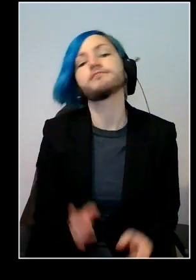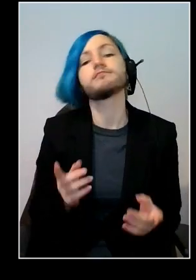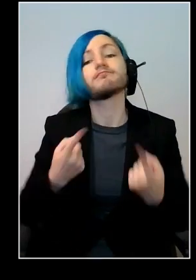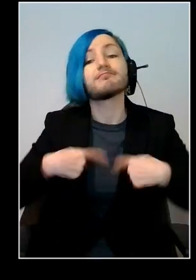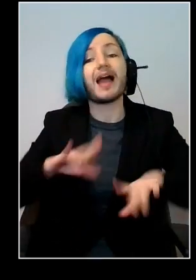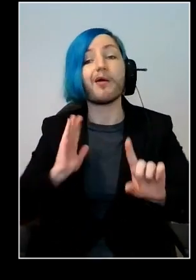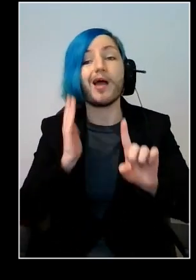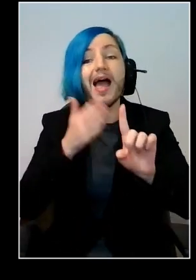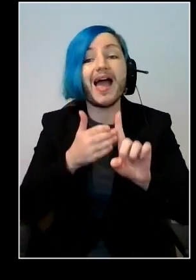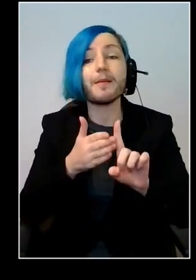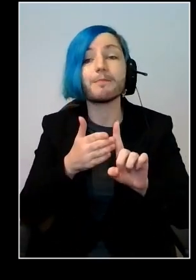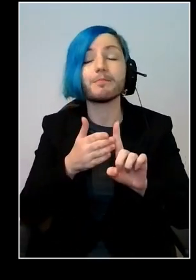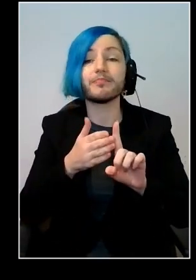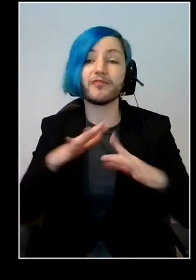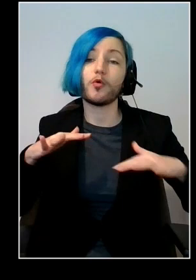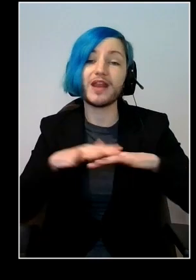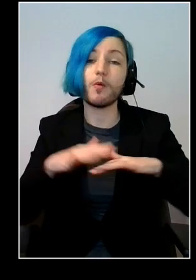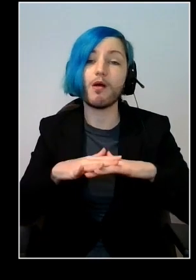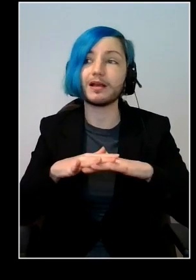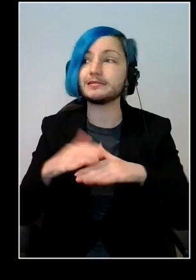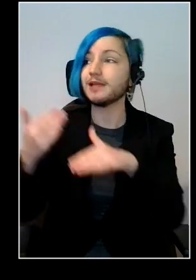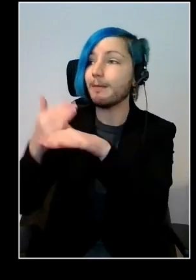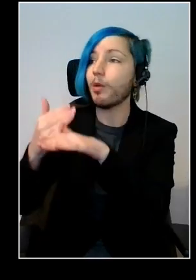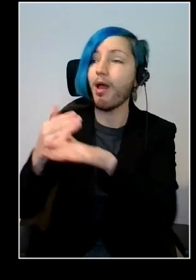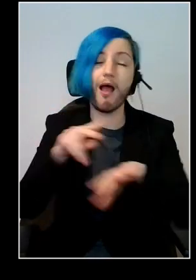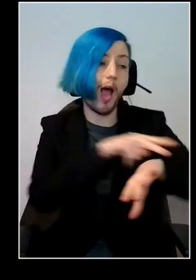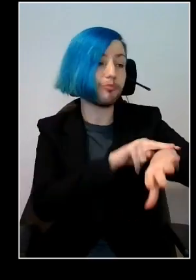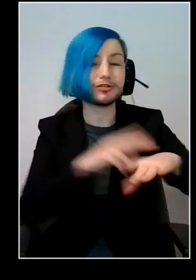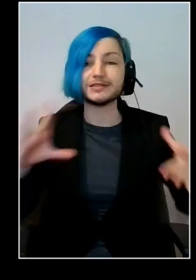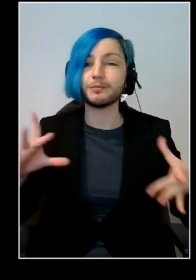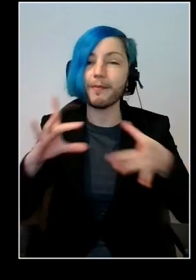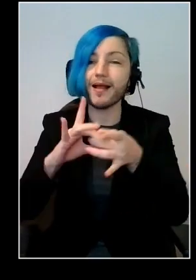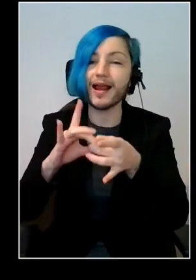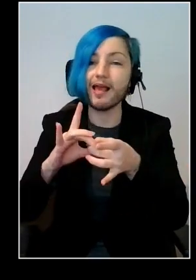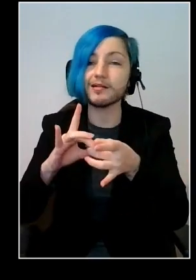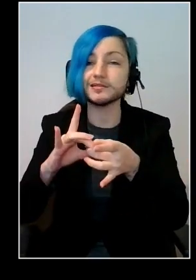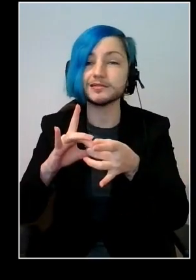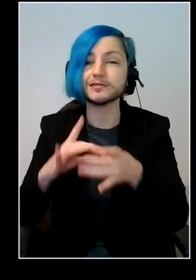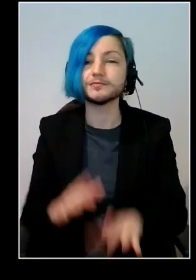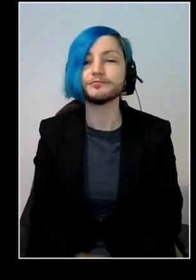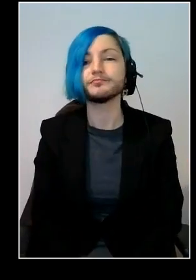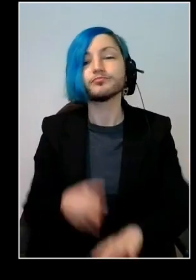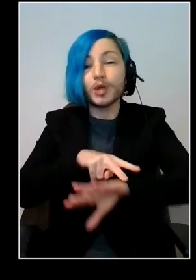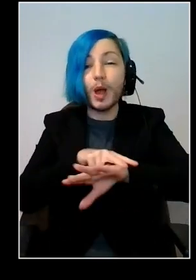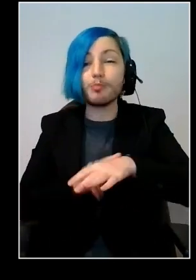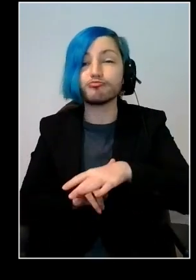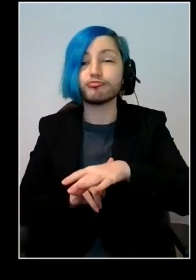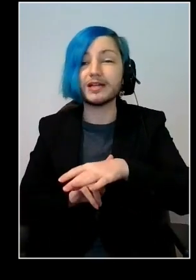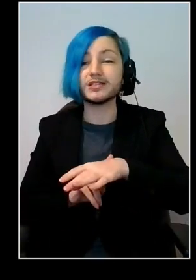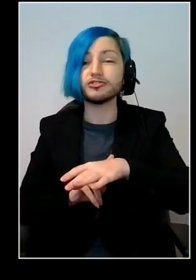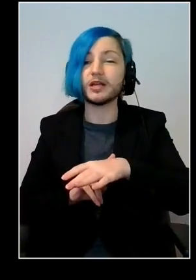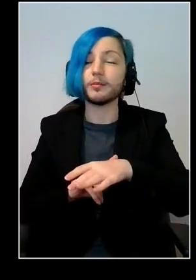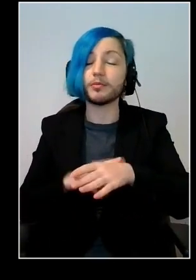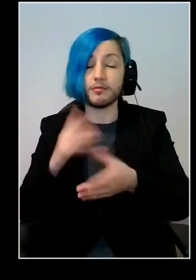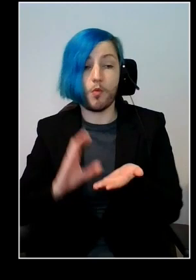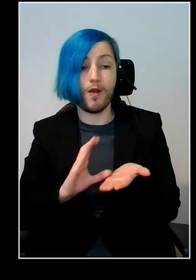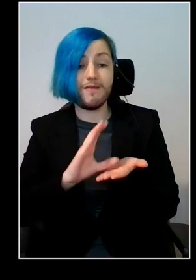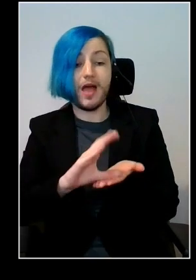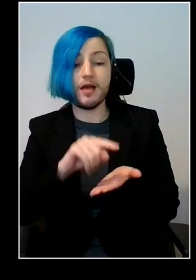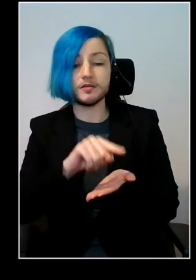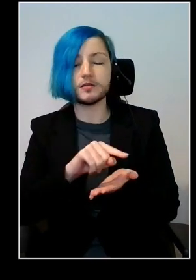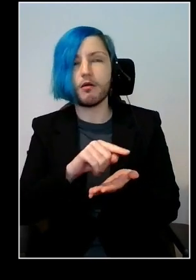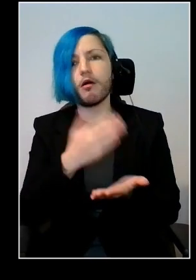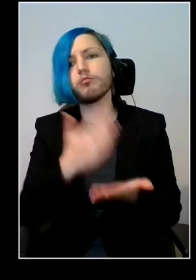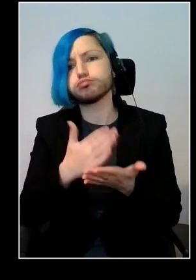more employers with apprenticeships. Apprenticeships have a huge return on investment, cost